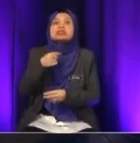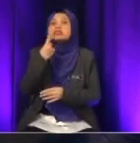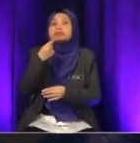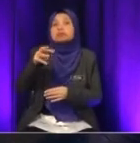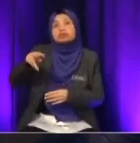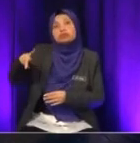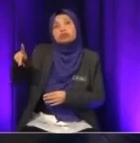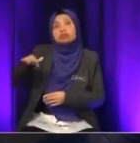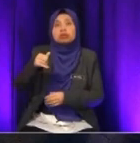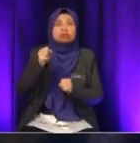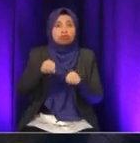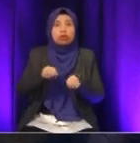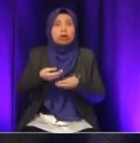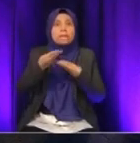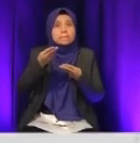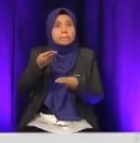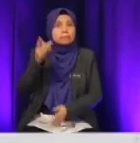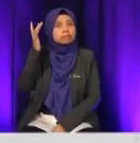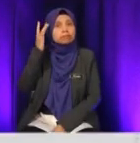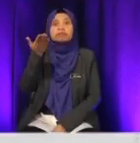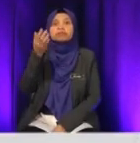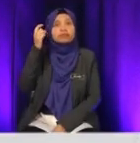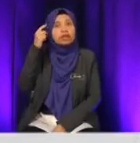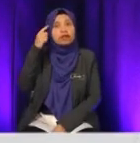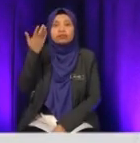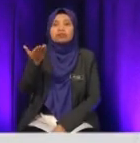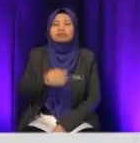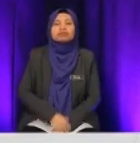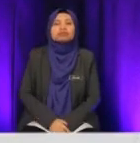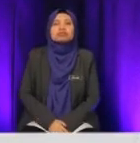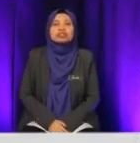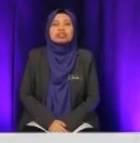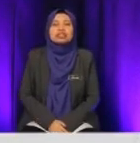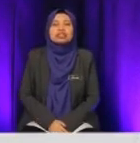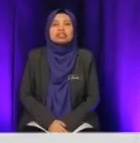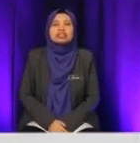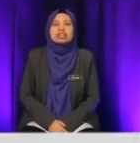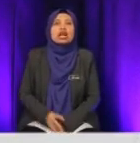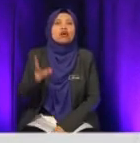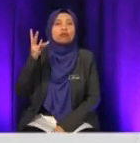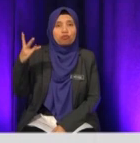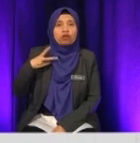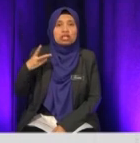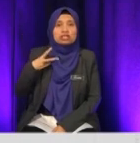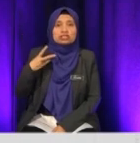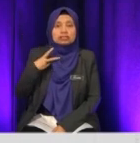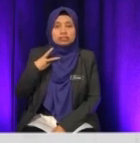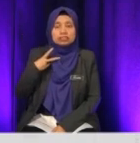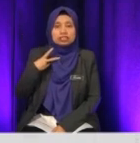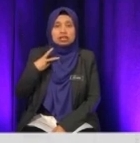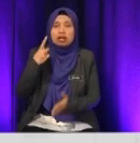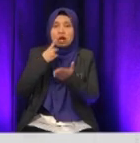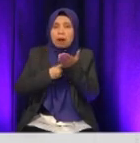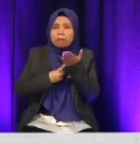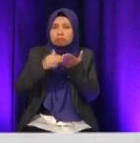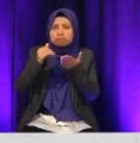do it. Yes. Can we have a volunteer, please? Okay. The word given here is volunteering. When you see the word volunteering, what